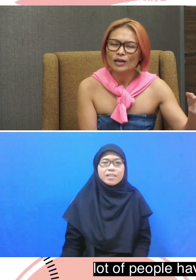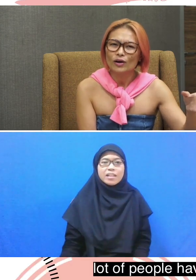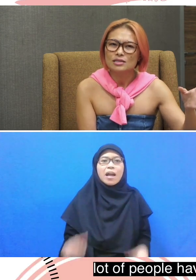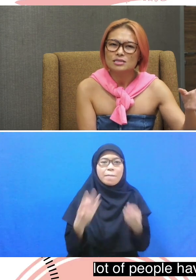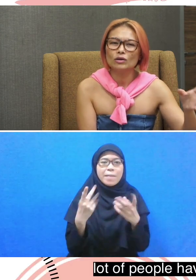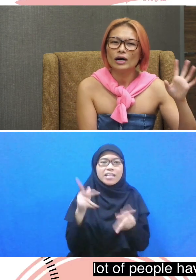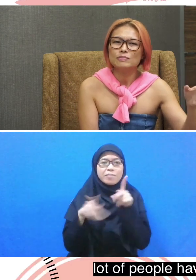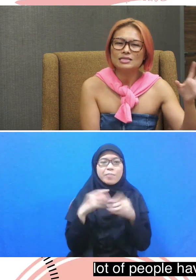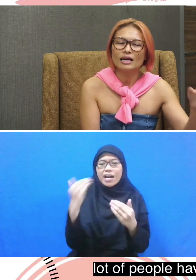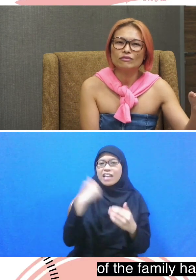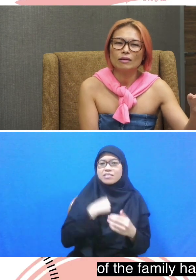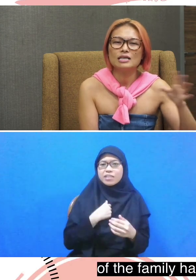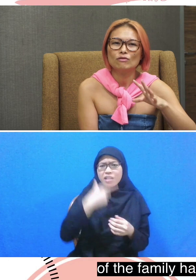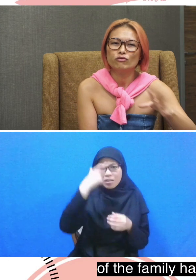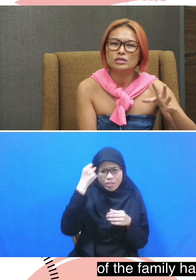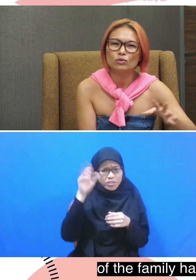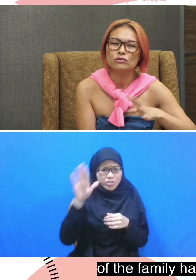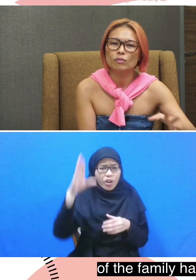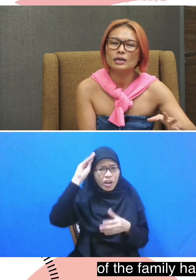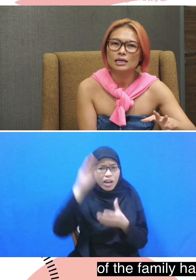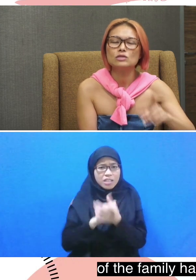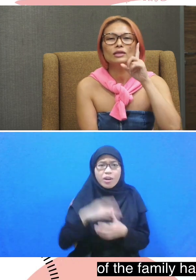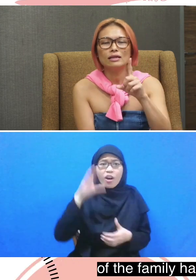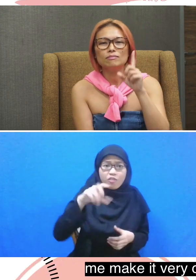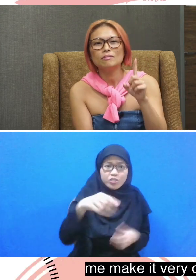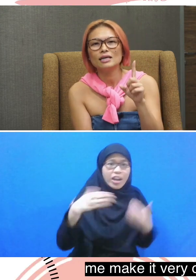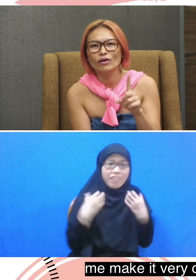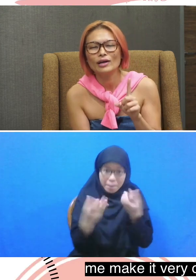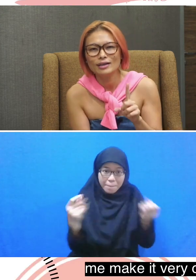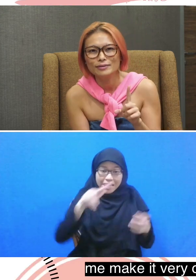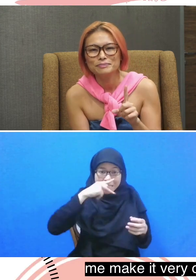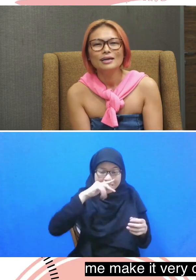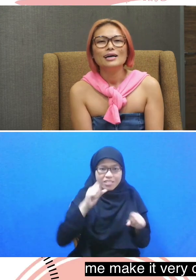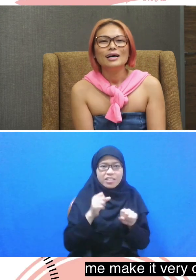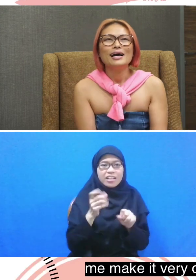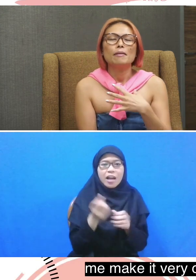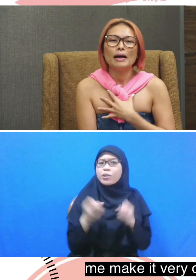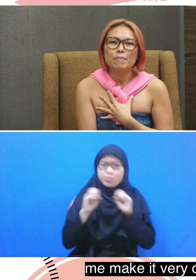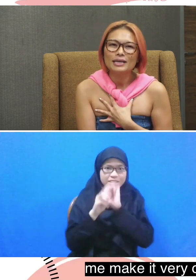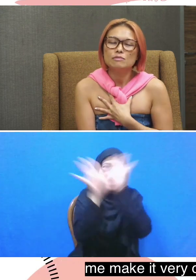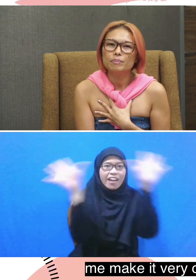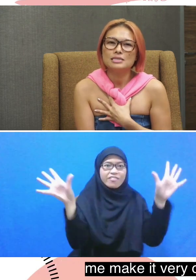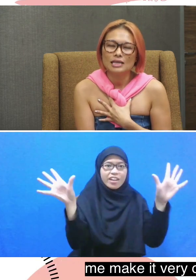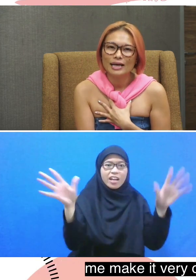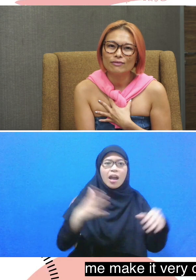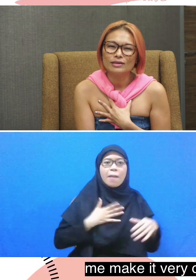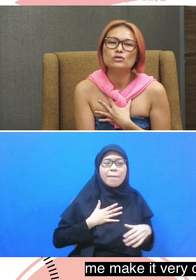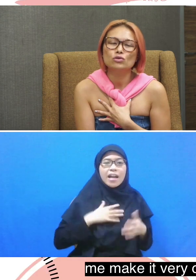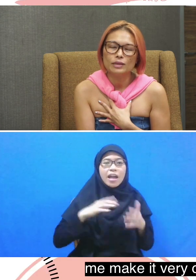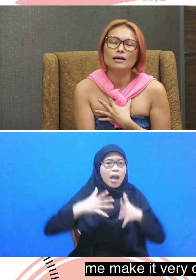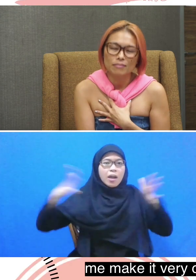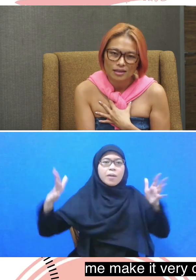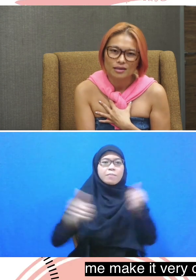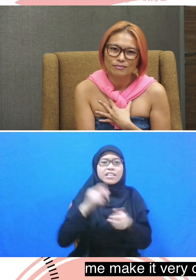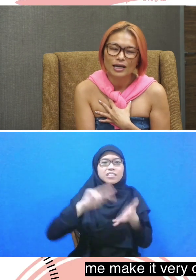it because your husband's side of the family has been forcing you to have so many kids? So let me make it very clear. My biggest purpose in life is to